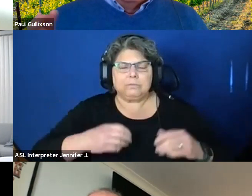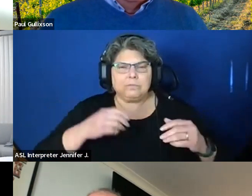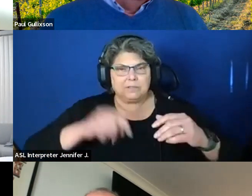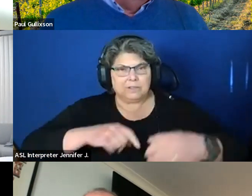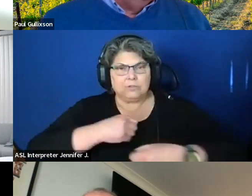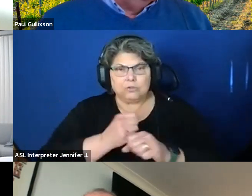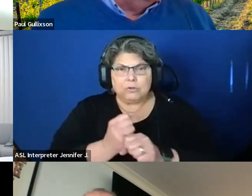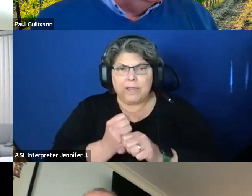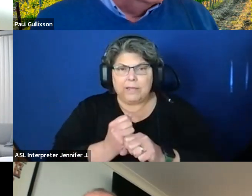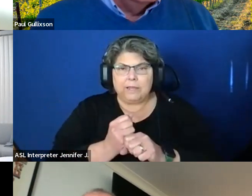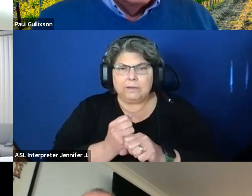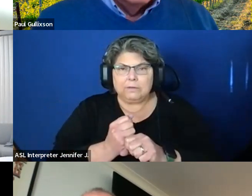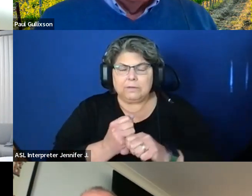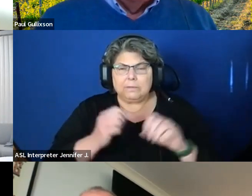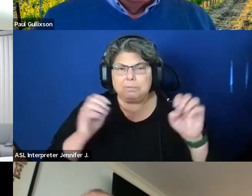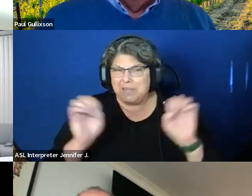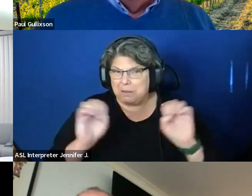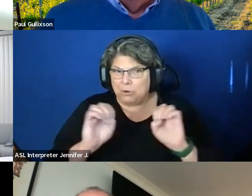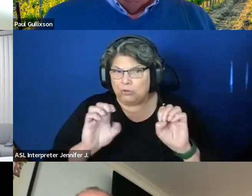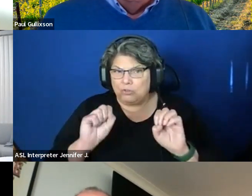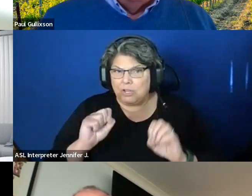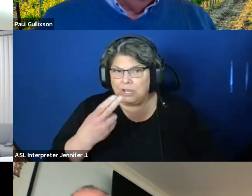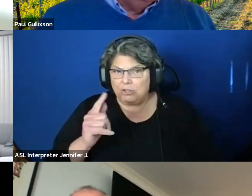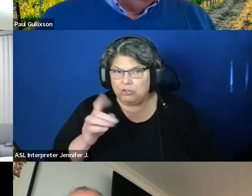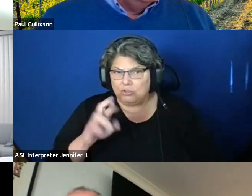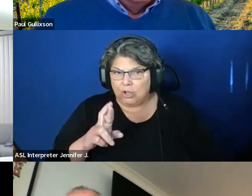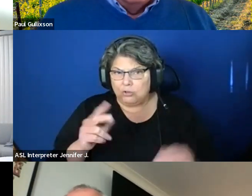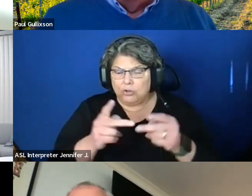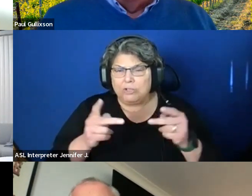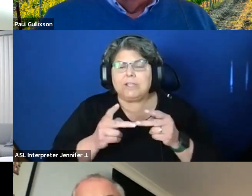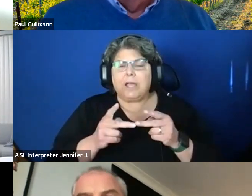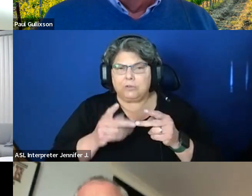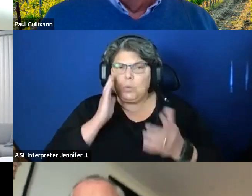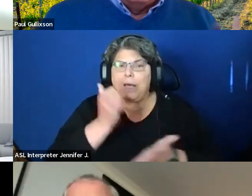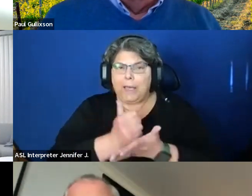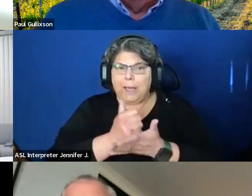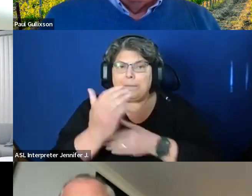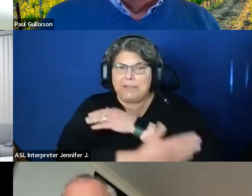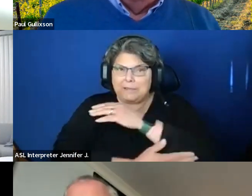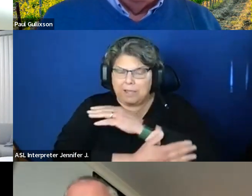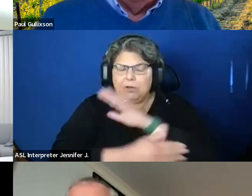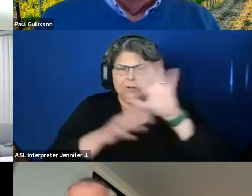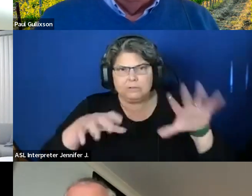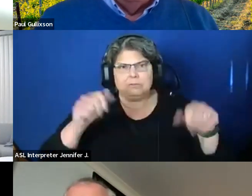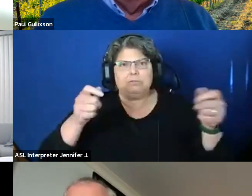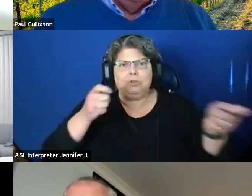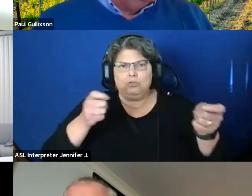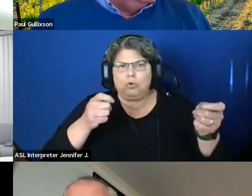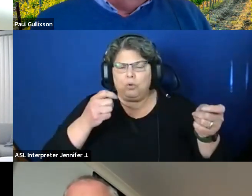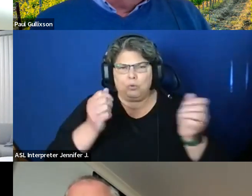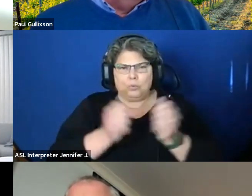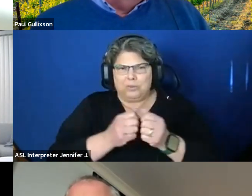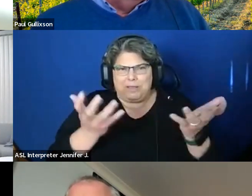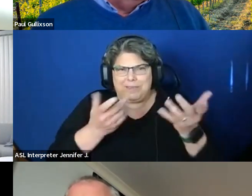creating these emergency shelter sites will help the county get the upper hand of what's happening with Joe Rodota